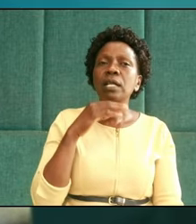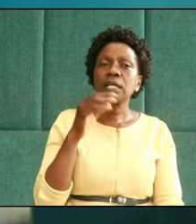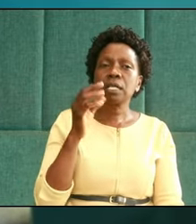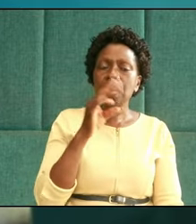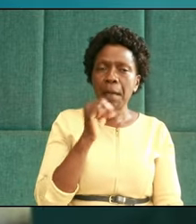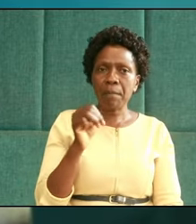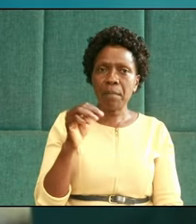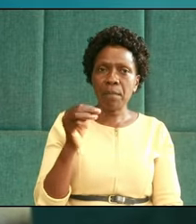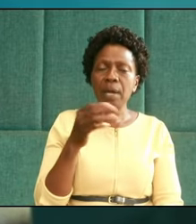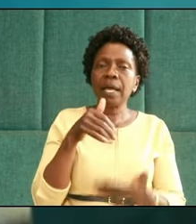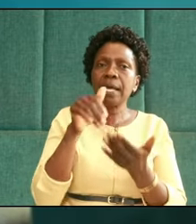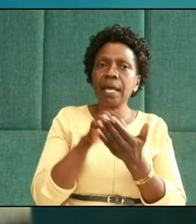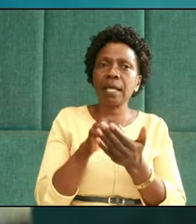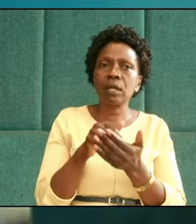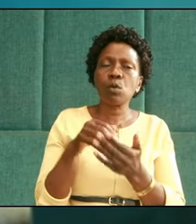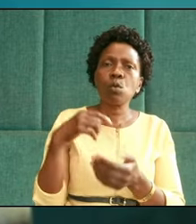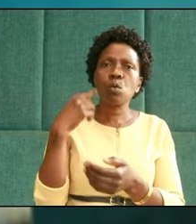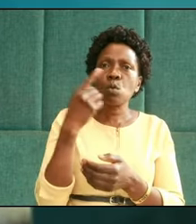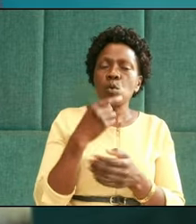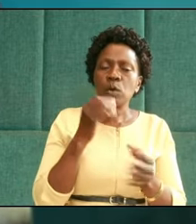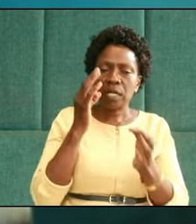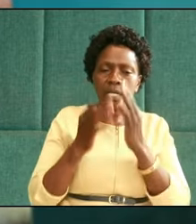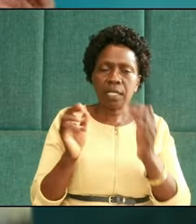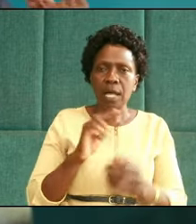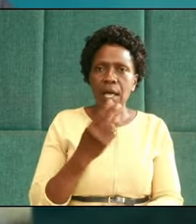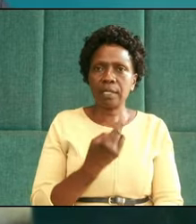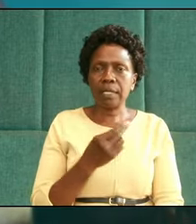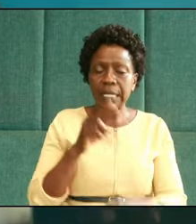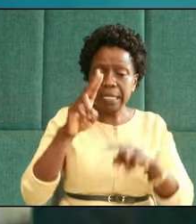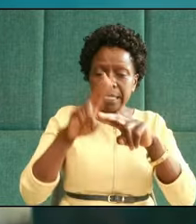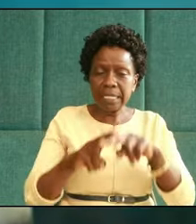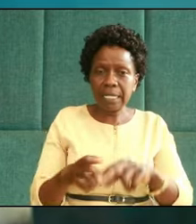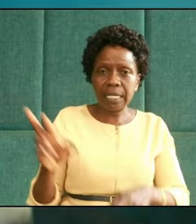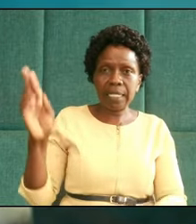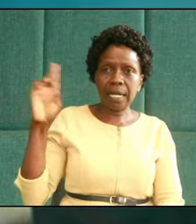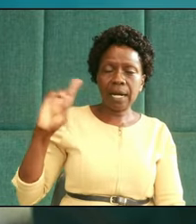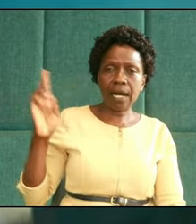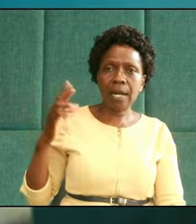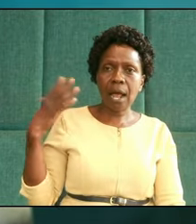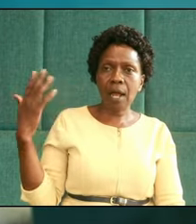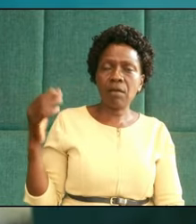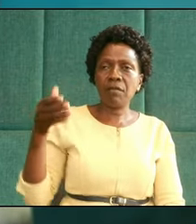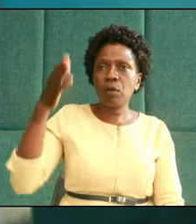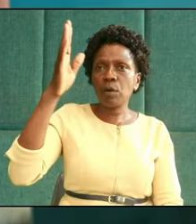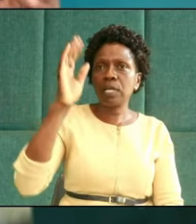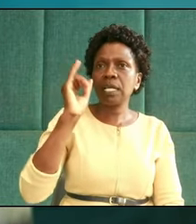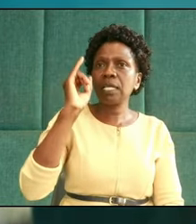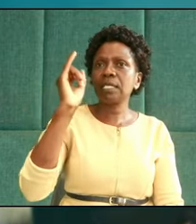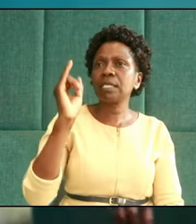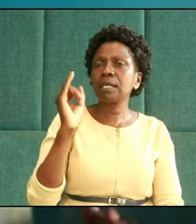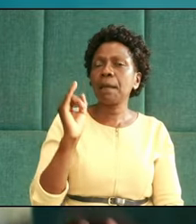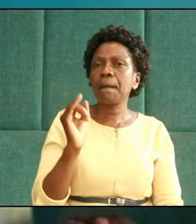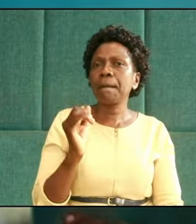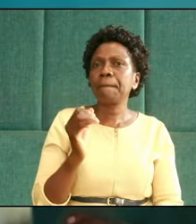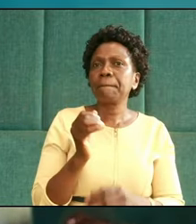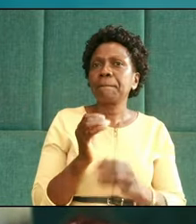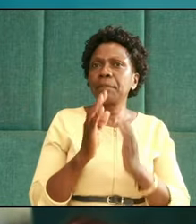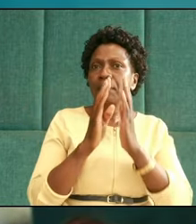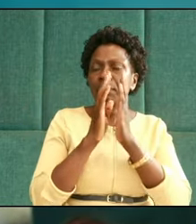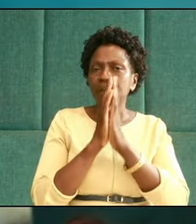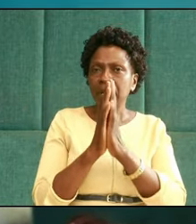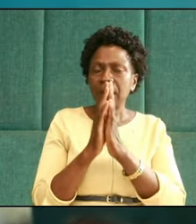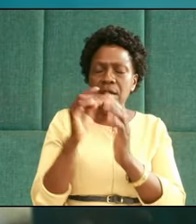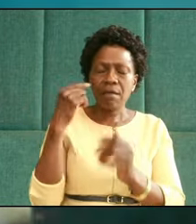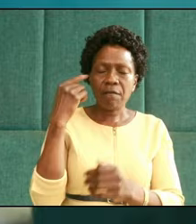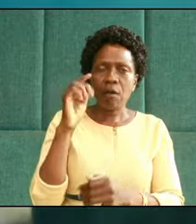who rose because of us. And he is seated at the right hand of God, and he is making intercession for